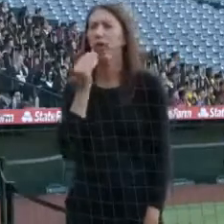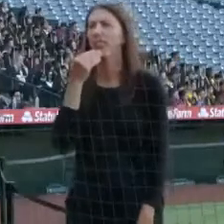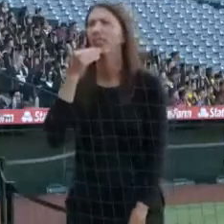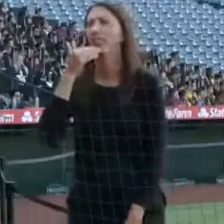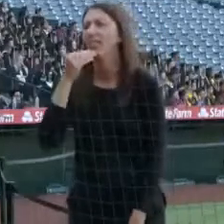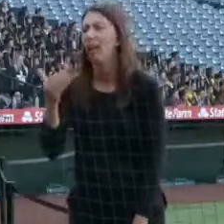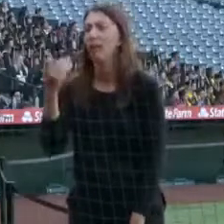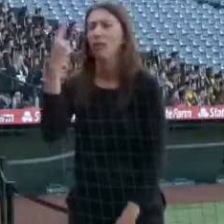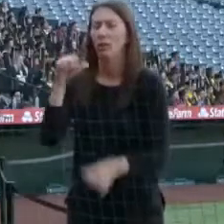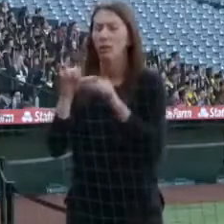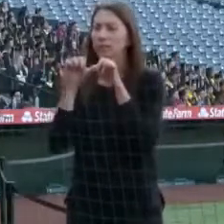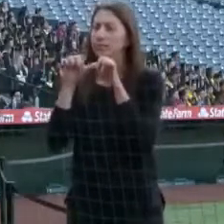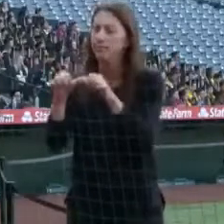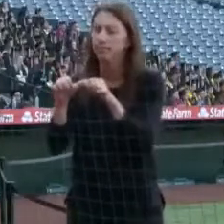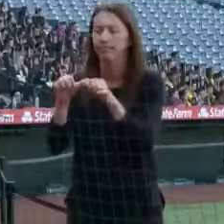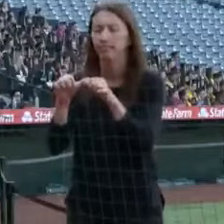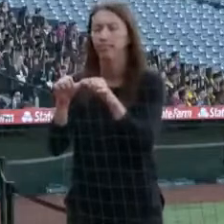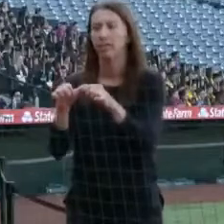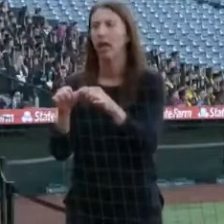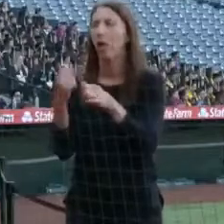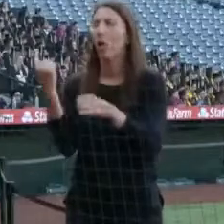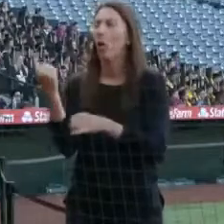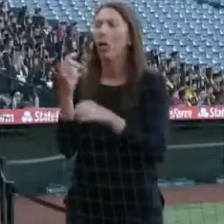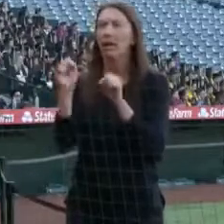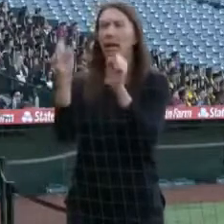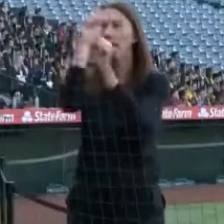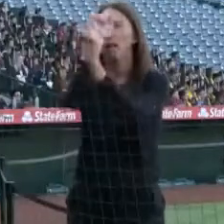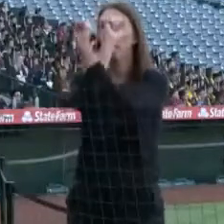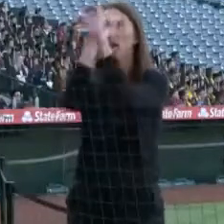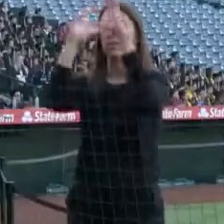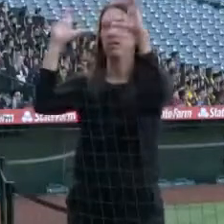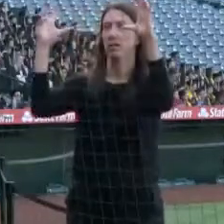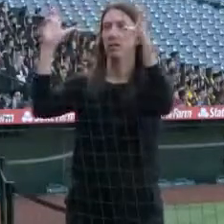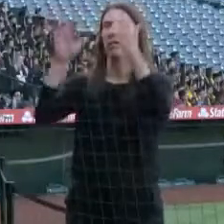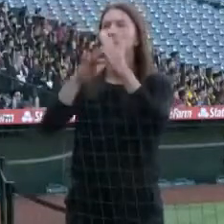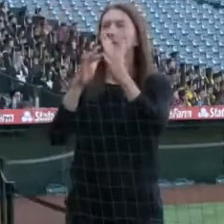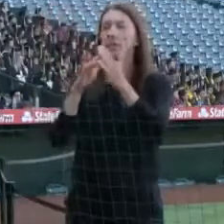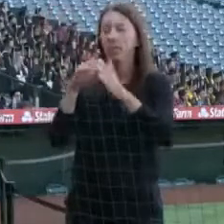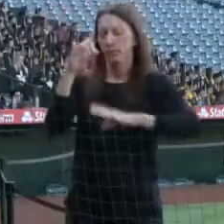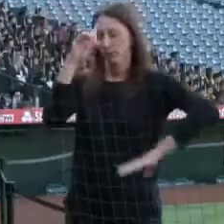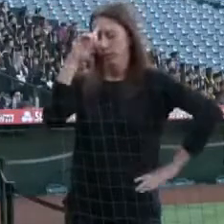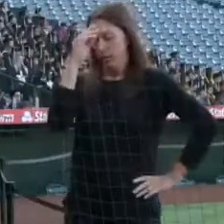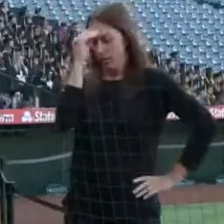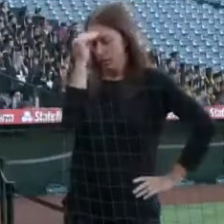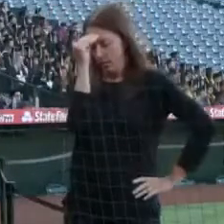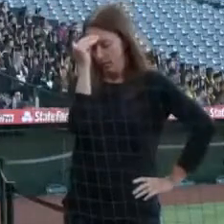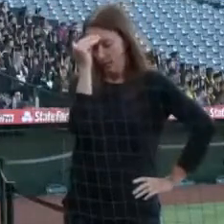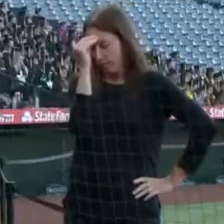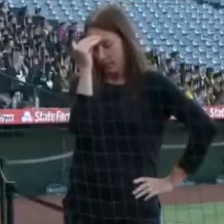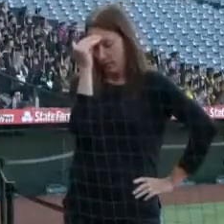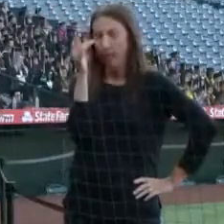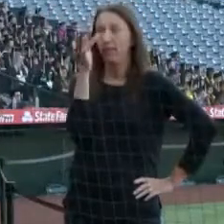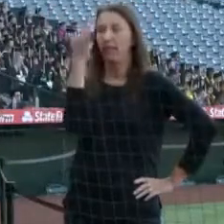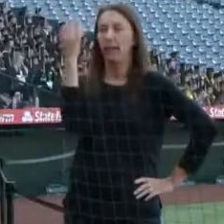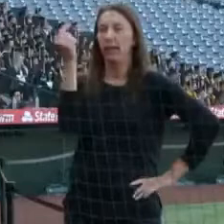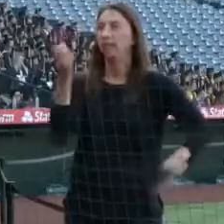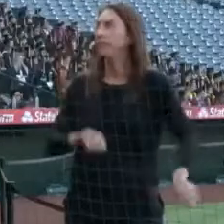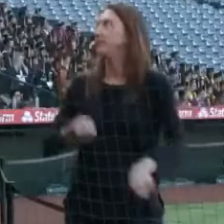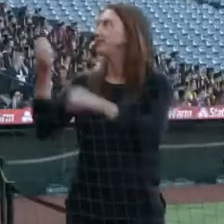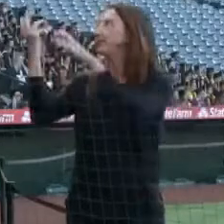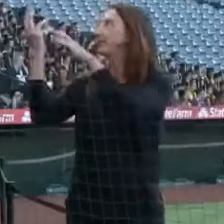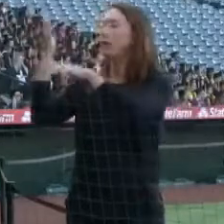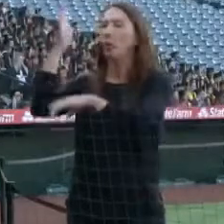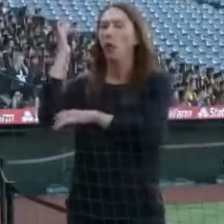out. I can only imagine that there were times when you thought about throwing it all away because